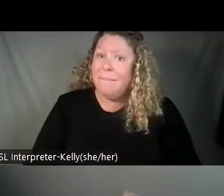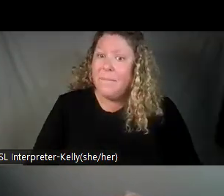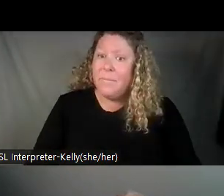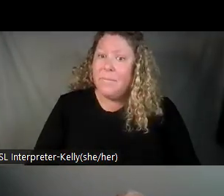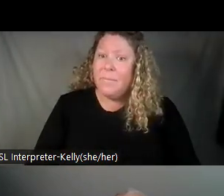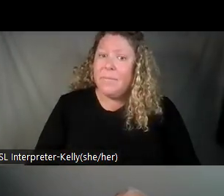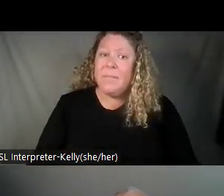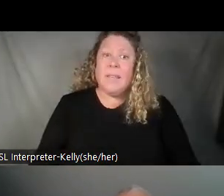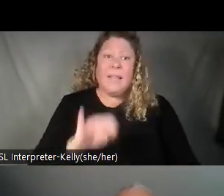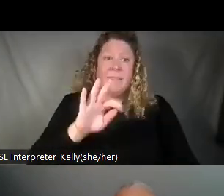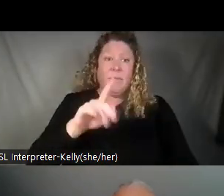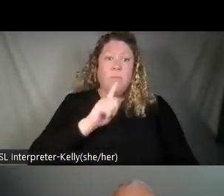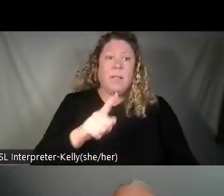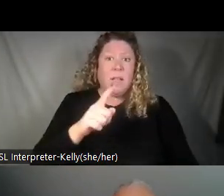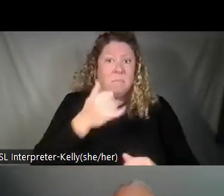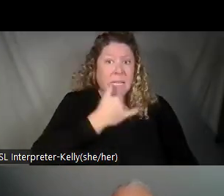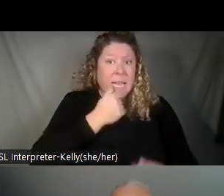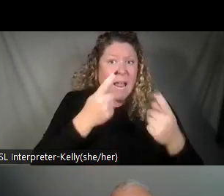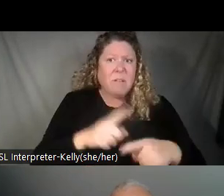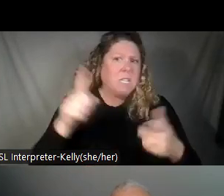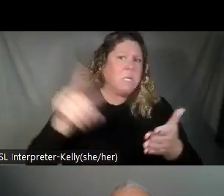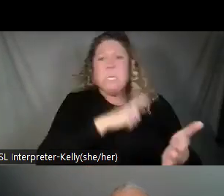really criticize the mistakes that happen.